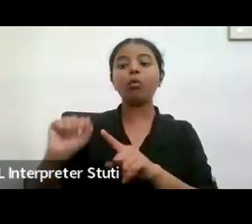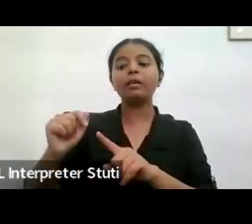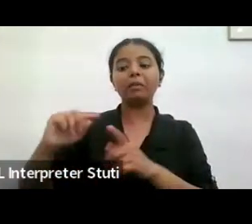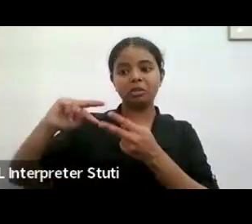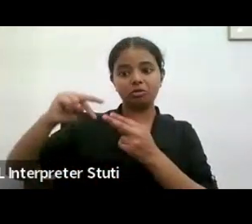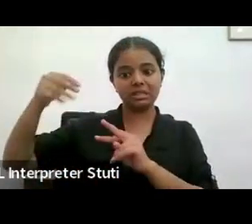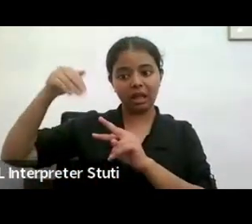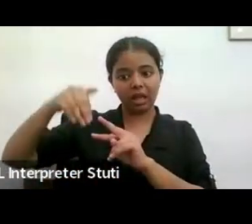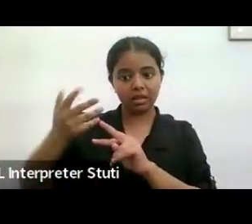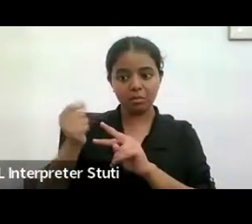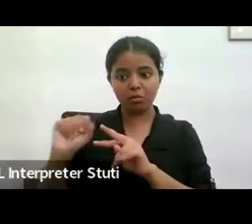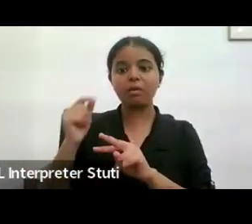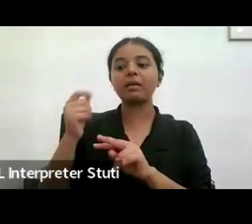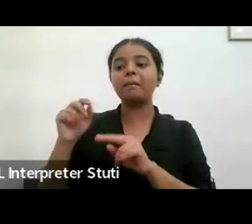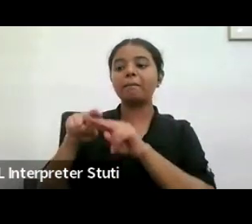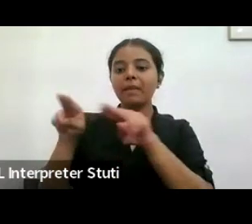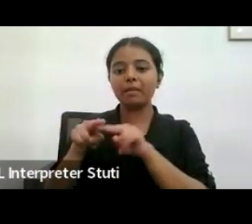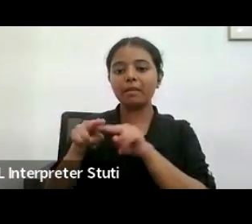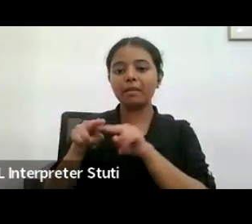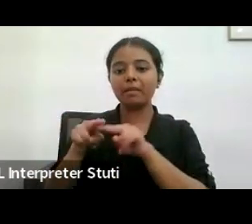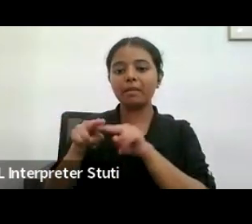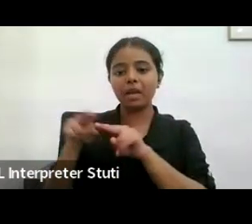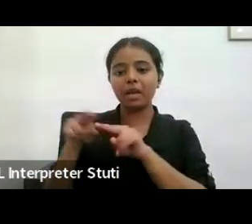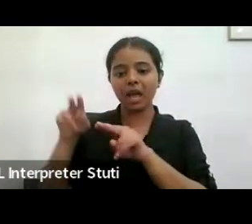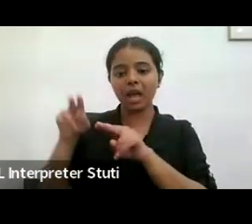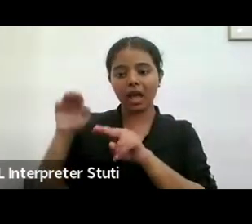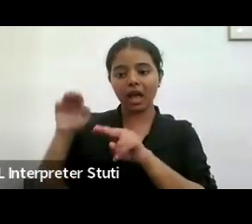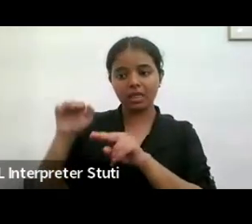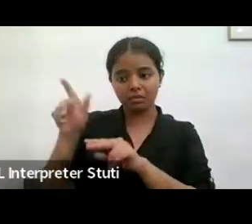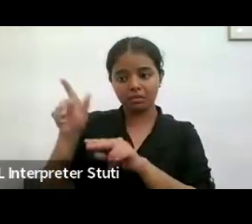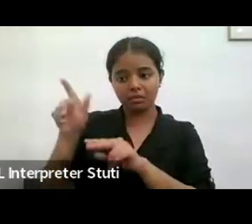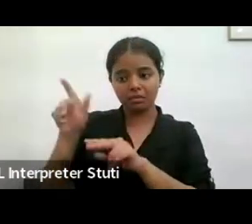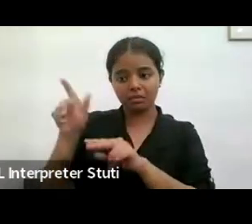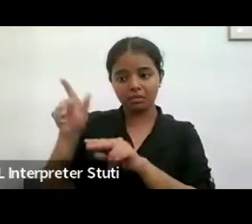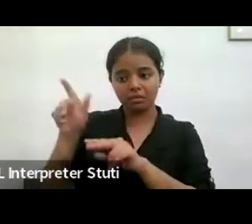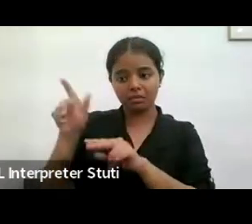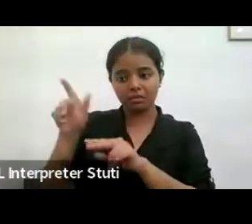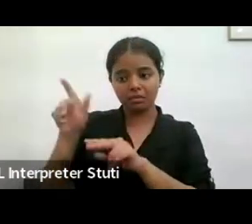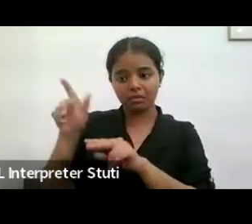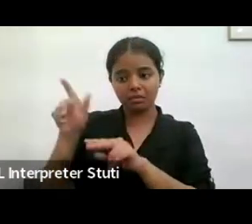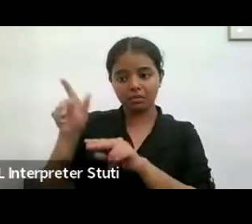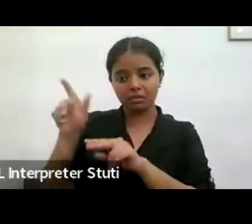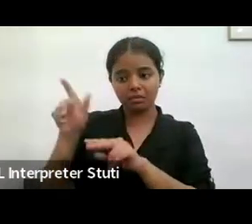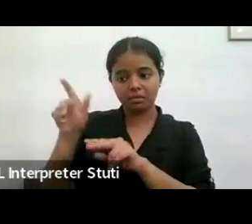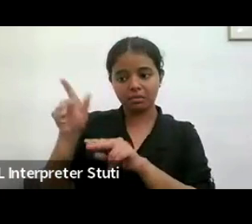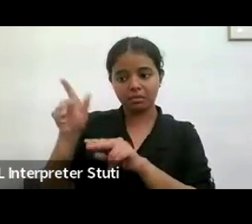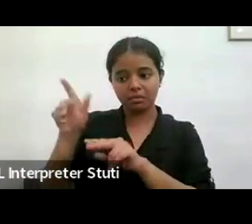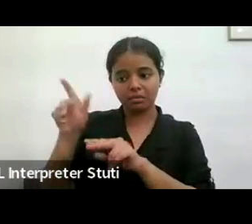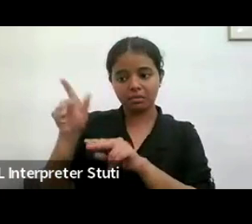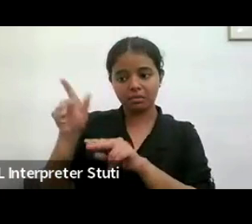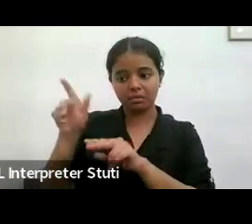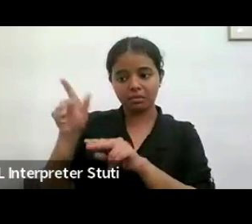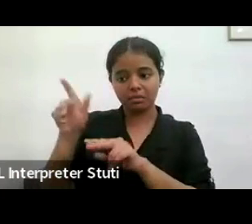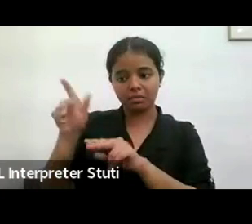family? Are there two children with disabilities in the family? Very often we see grandparent-led